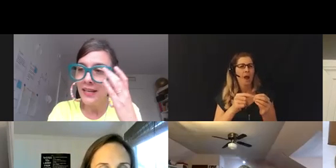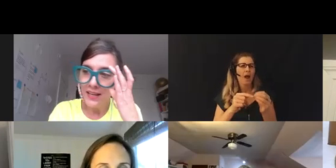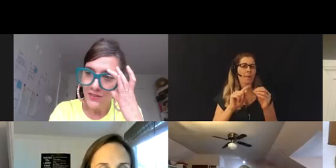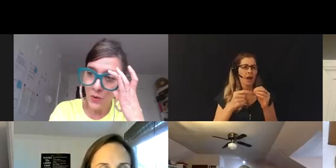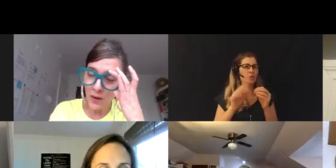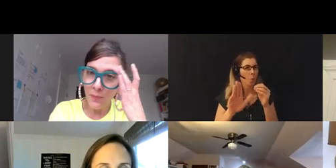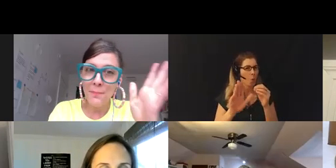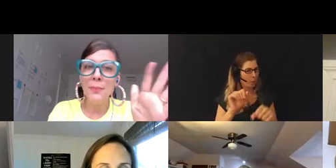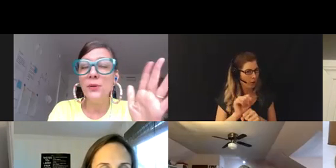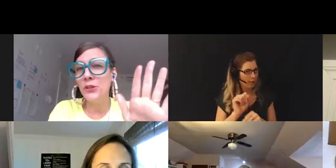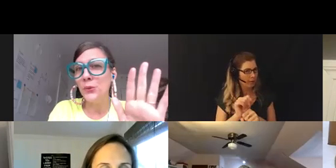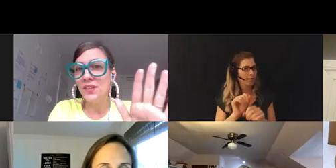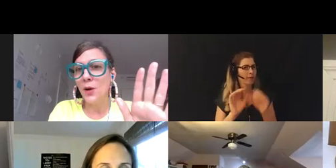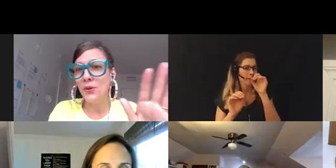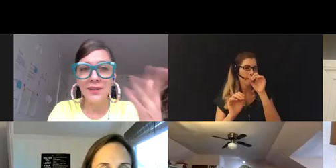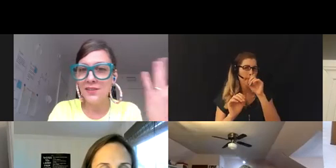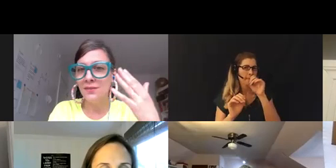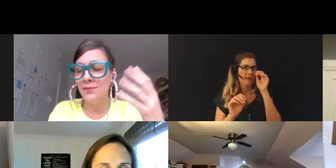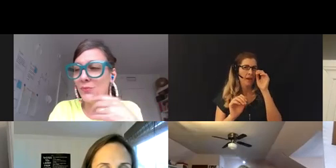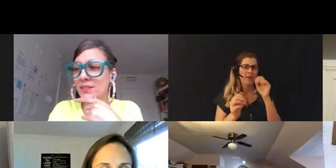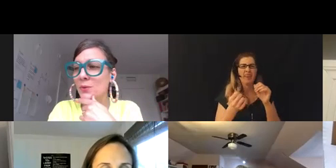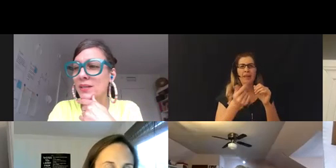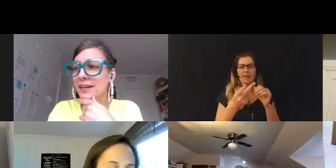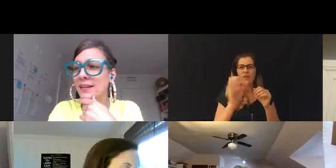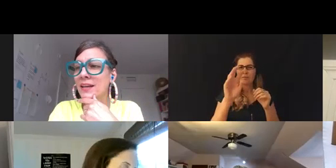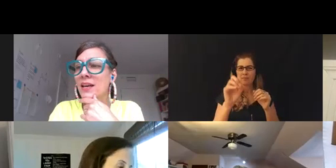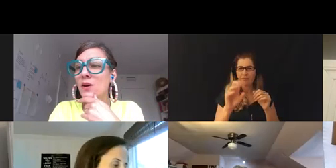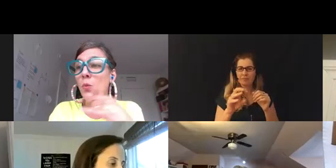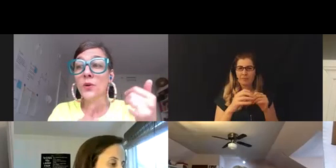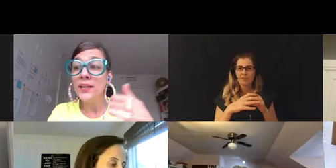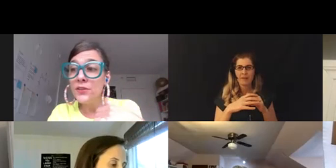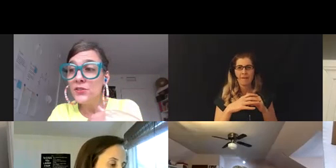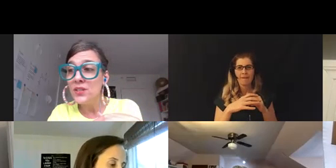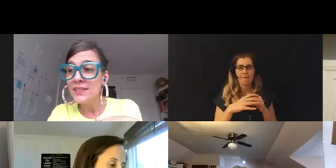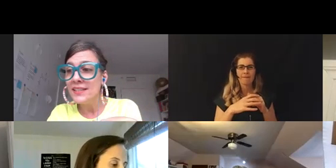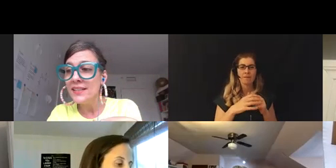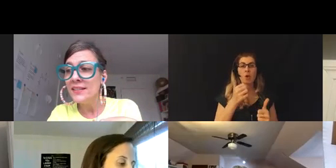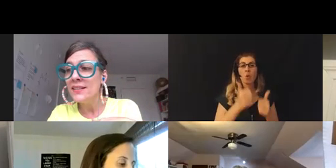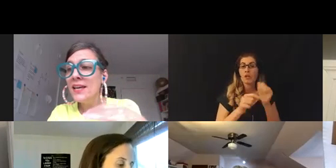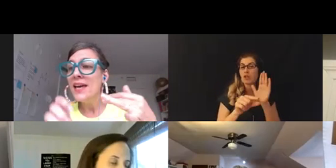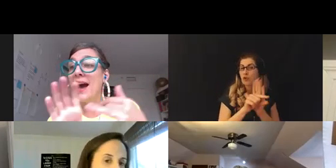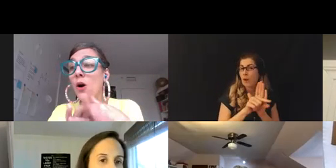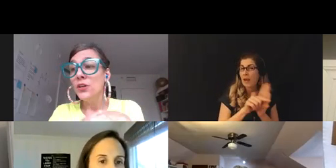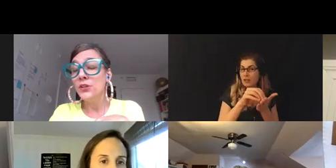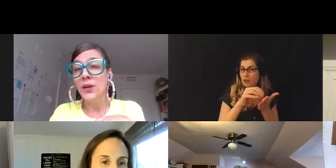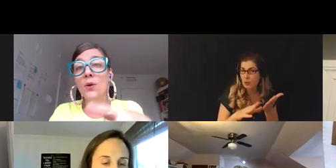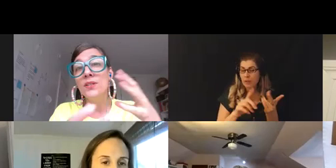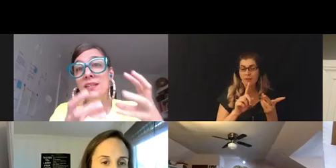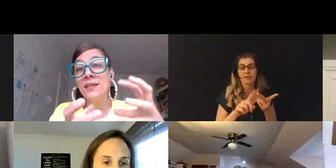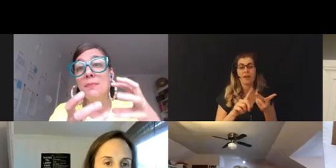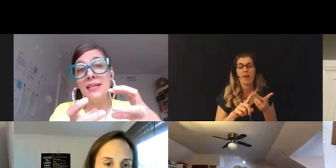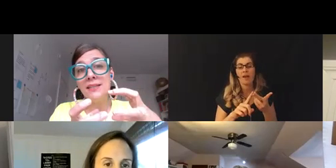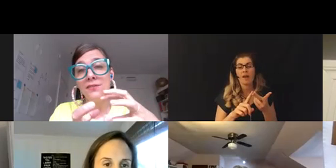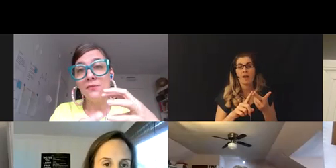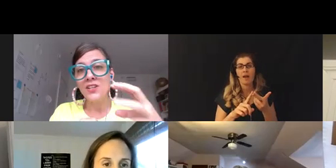the work. So I'll pepper you with a couple and then see what we can get. What grade are the students in? How is